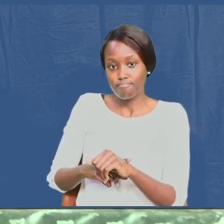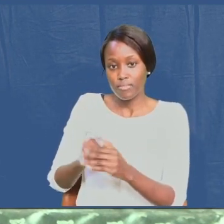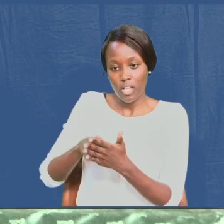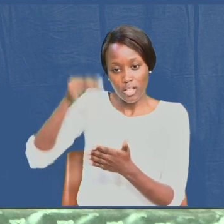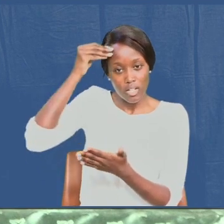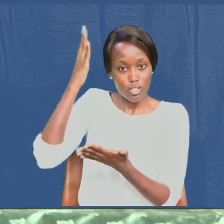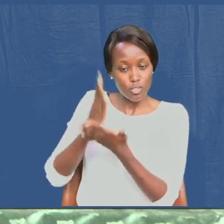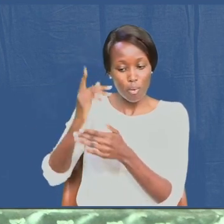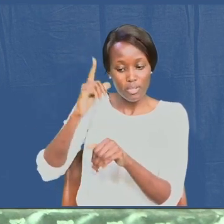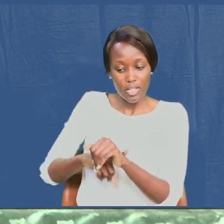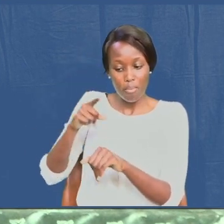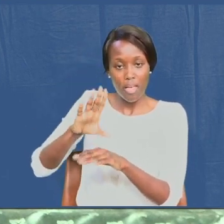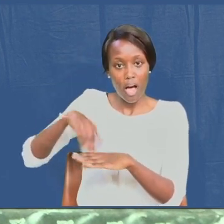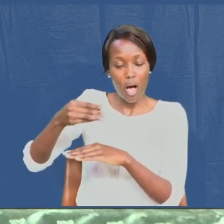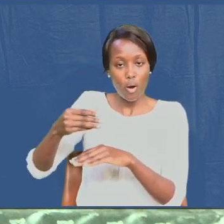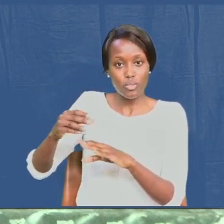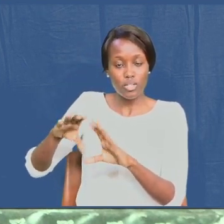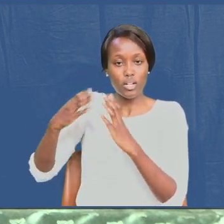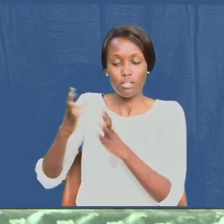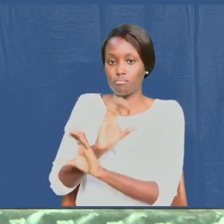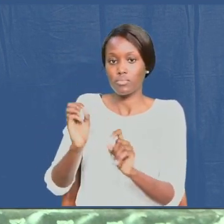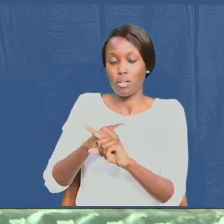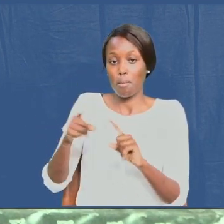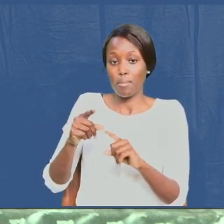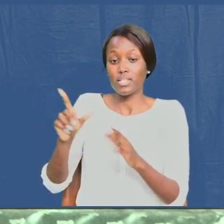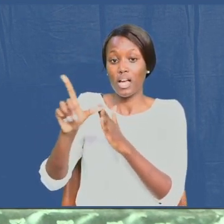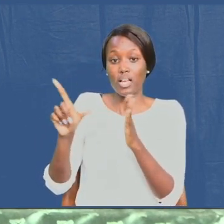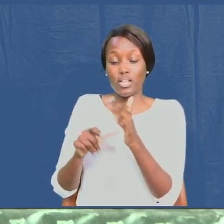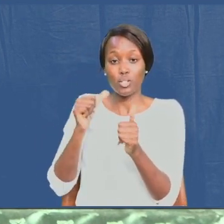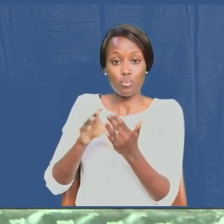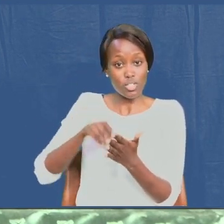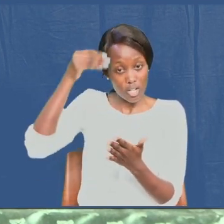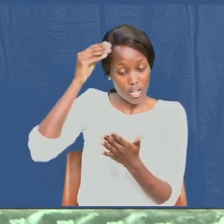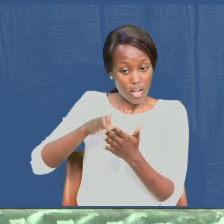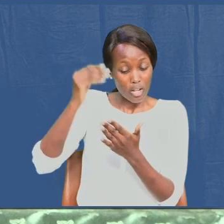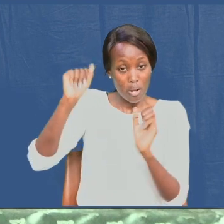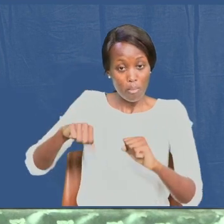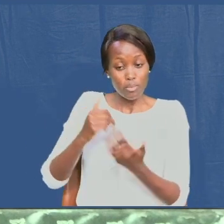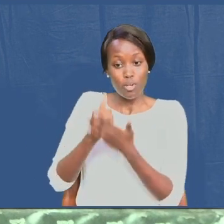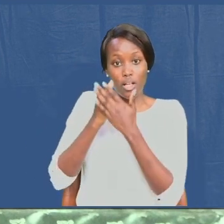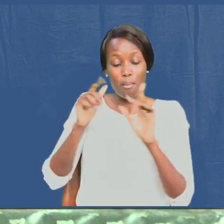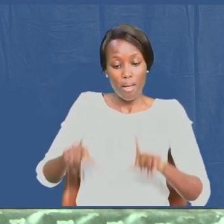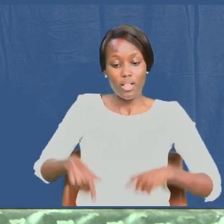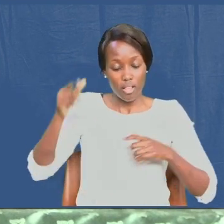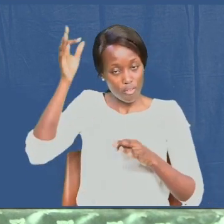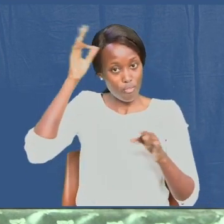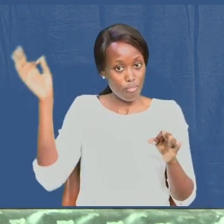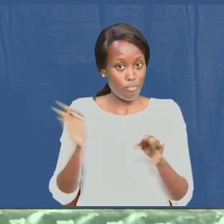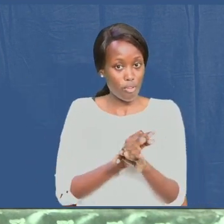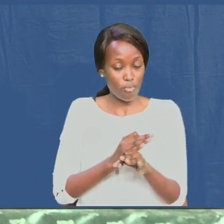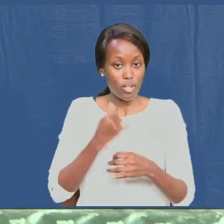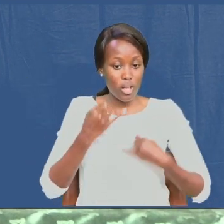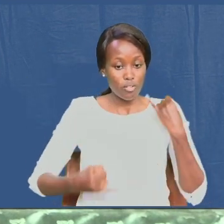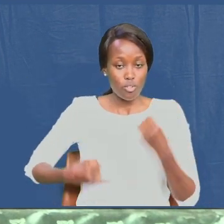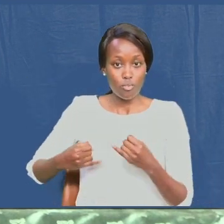the classroom door or in the house. Let the lessons they learn make their lives faithful and happy. And